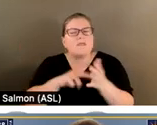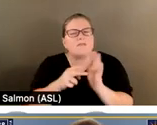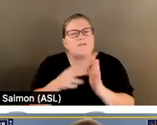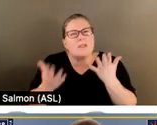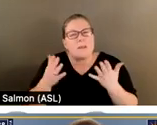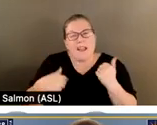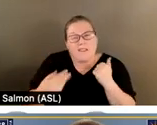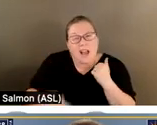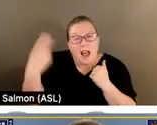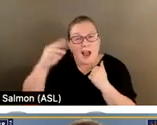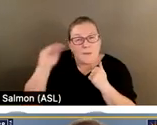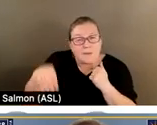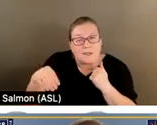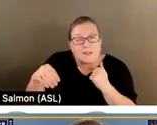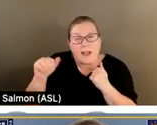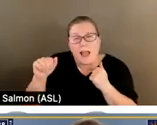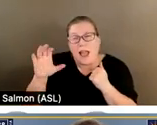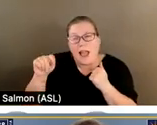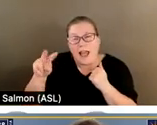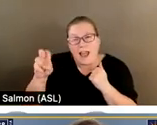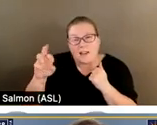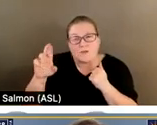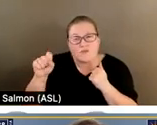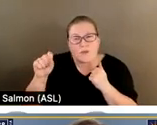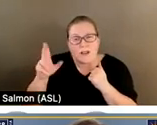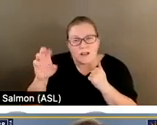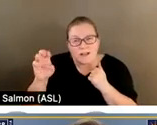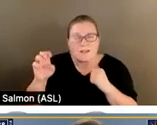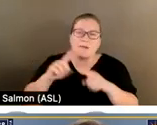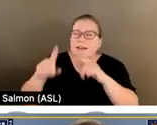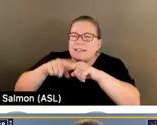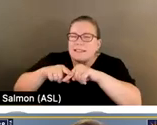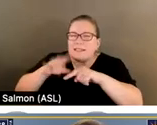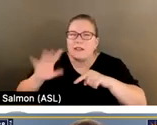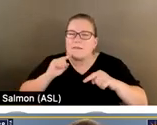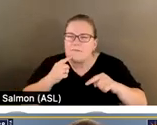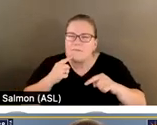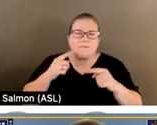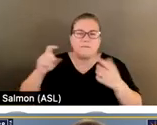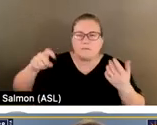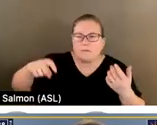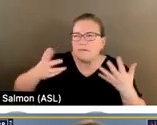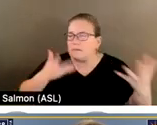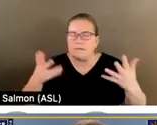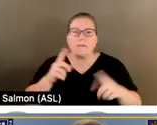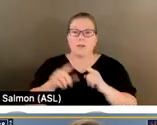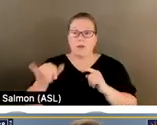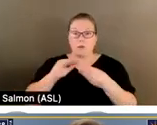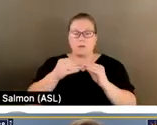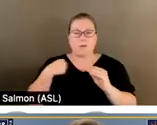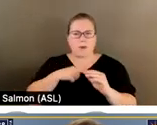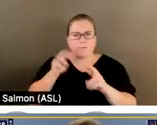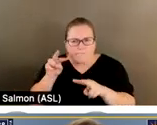rates based on acuity and need. But we're going to continue to watch this as we are able